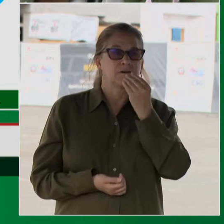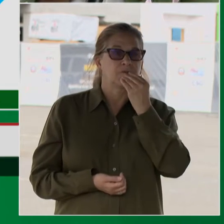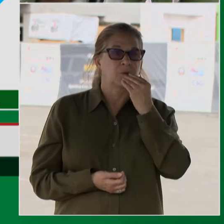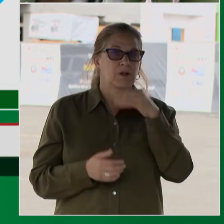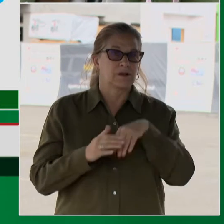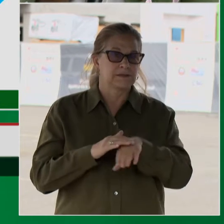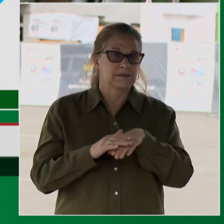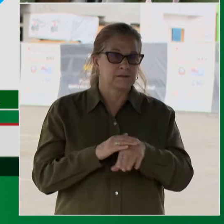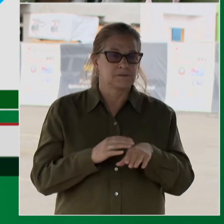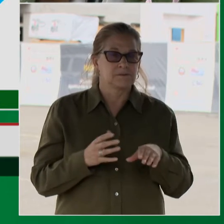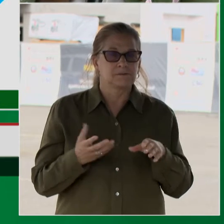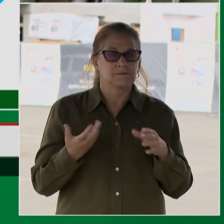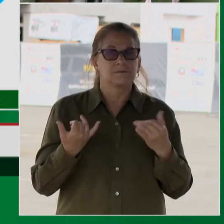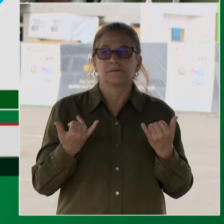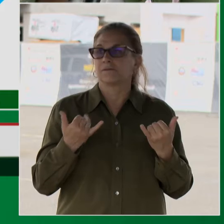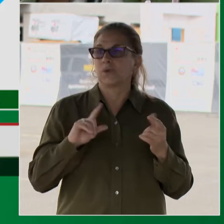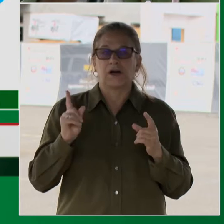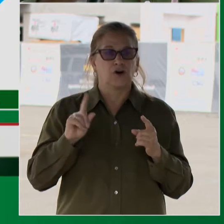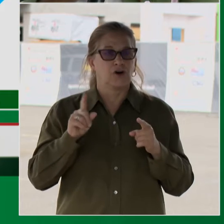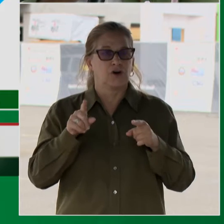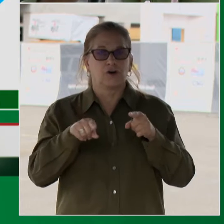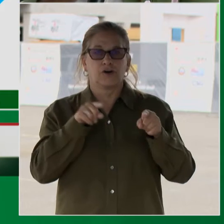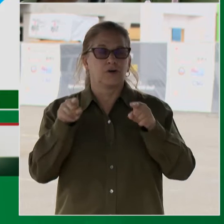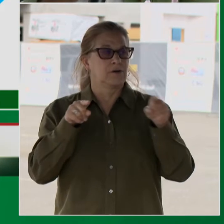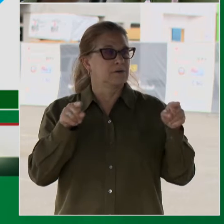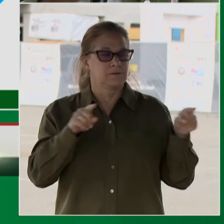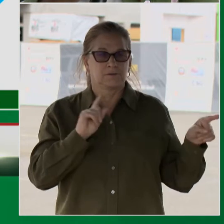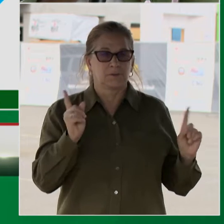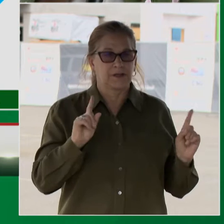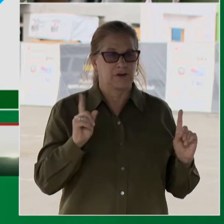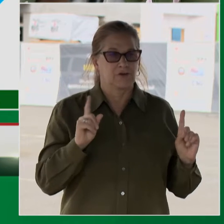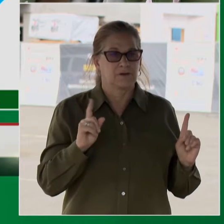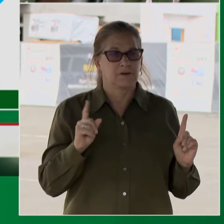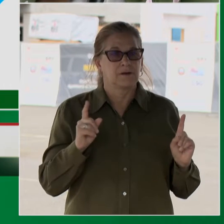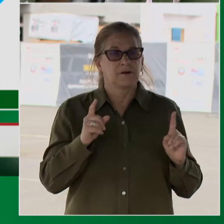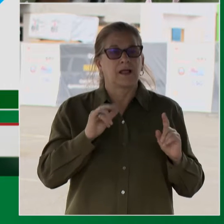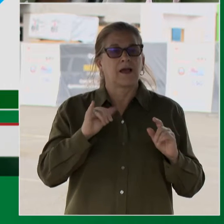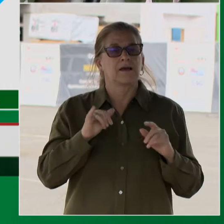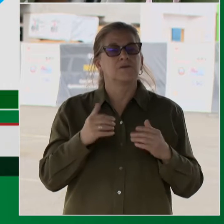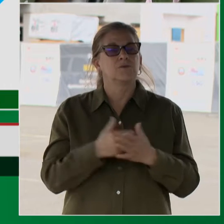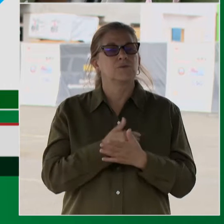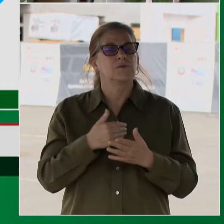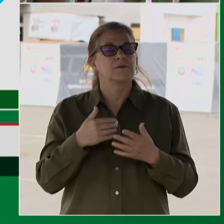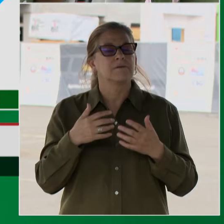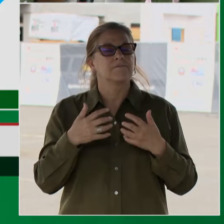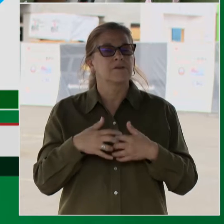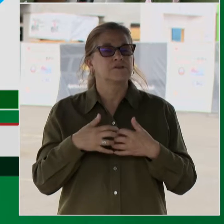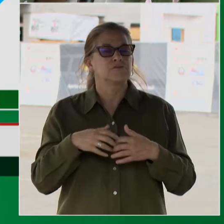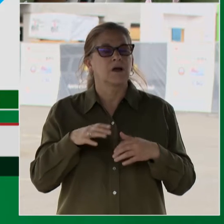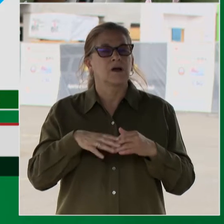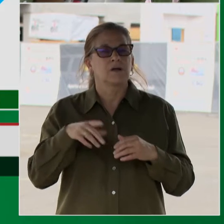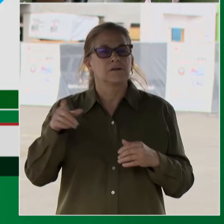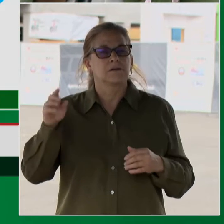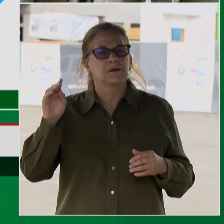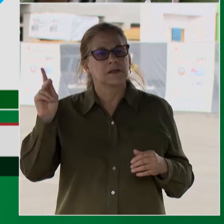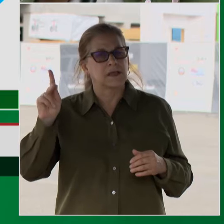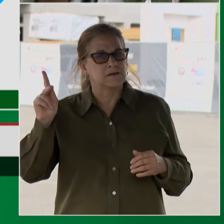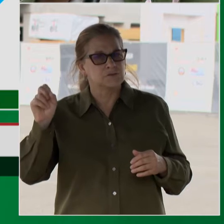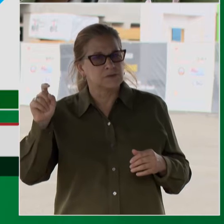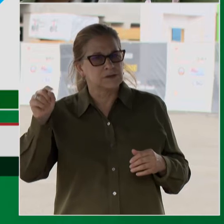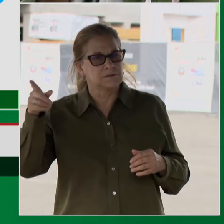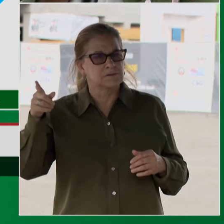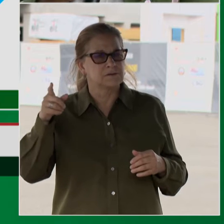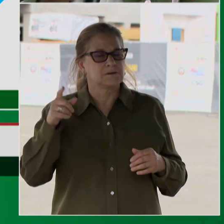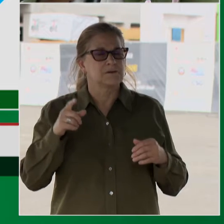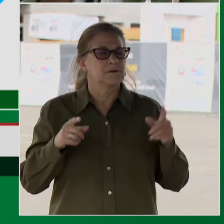some existing businesses, Fresh Food Factory on MLK, also with Foods on in Ward 8 as